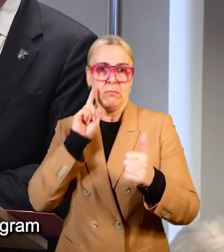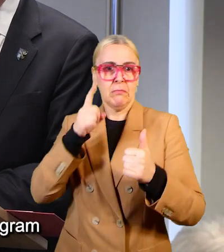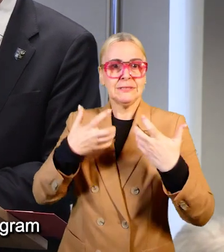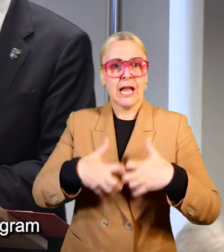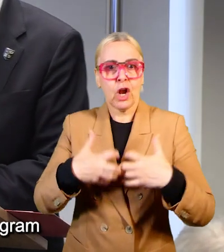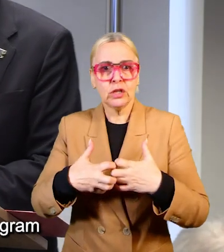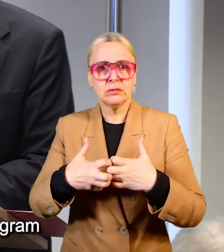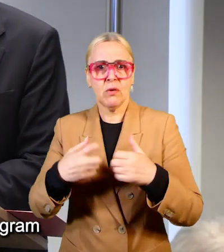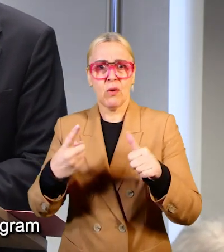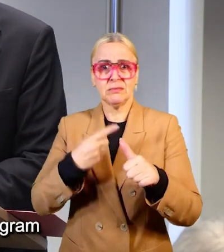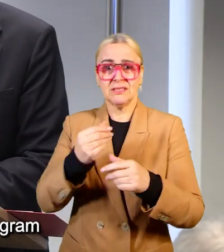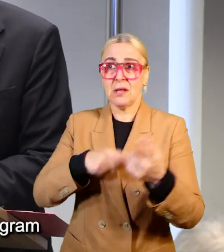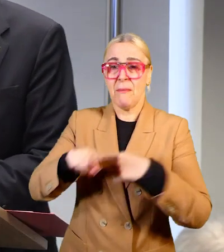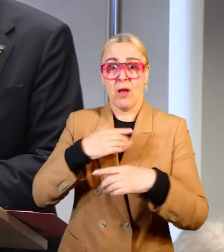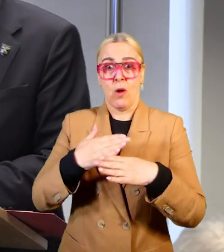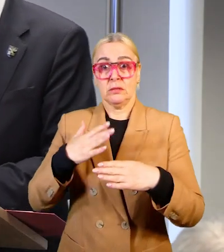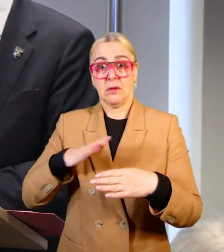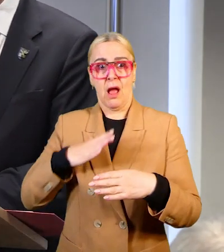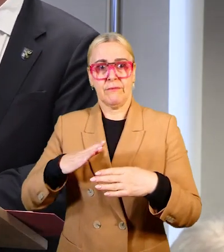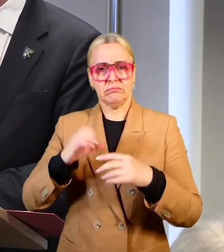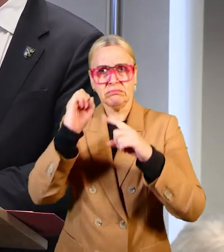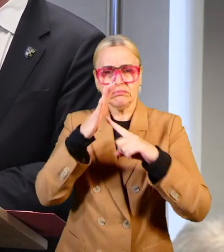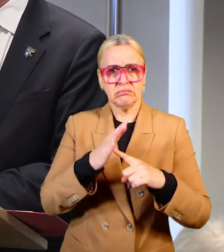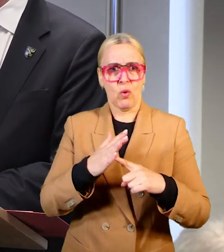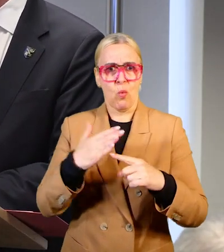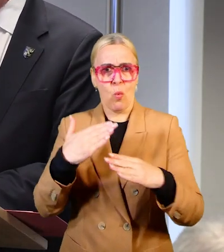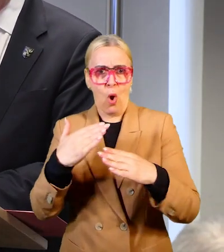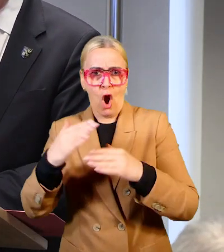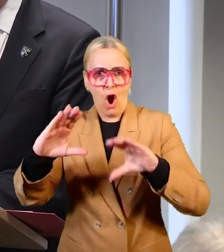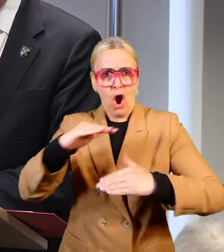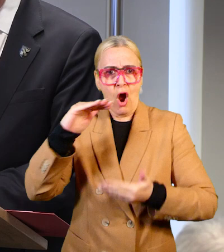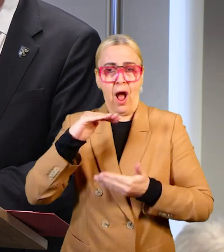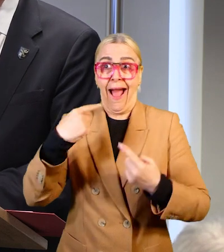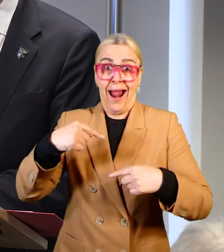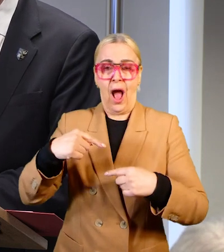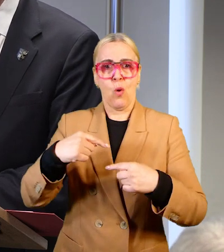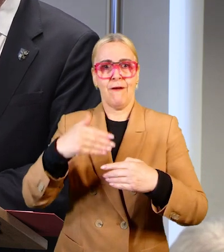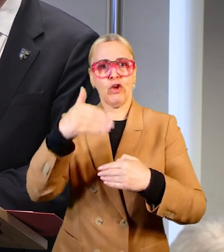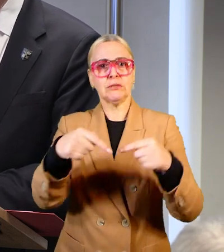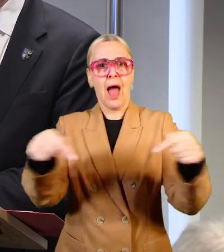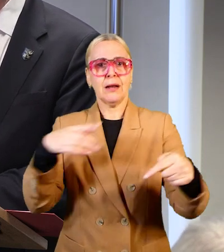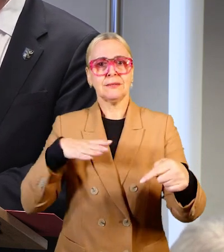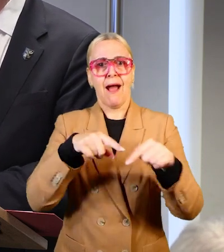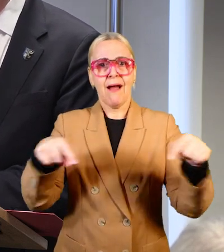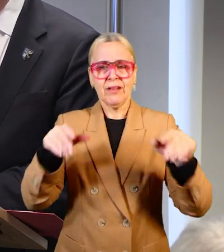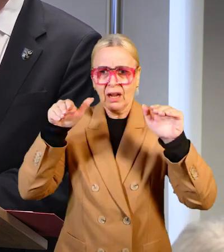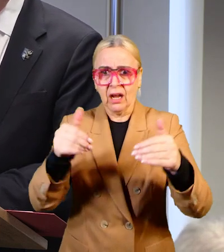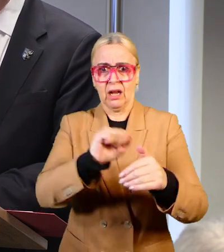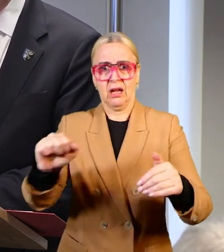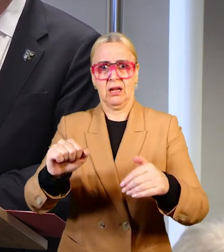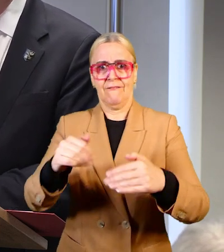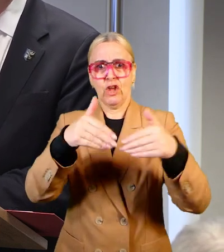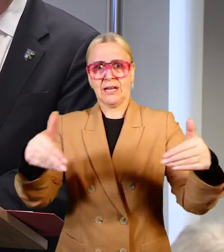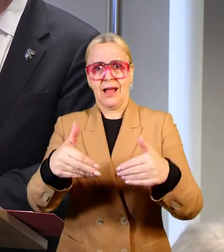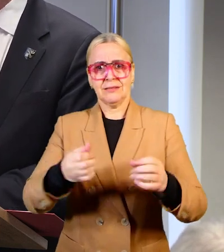and digital transformation programme looks to take advantage of innovative technology, automating some aspects of work to